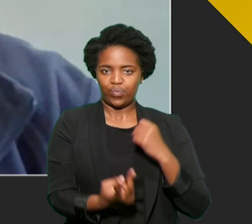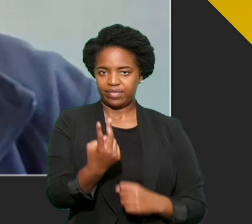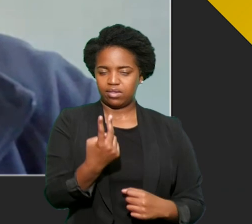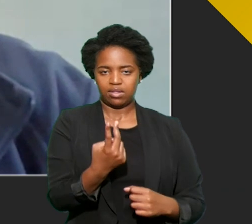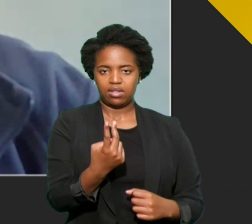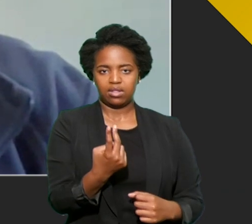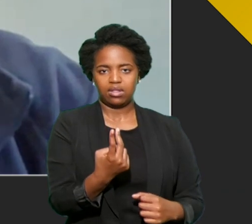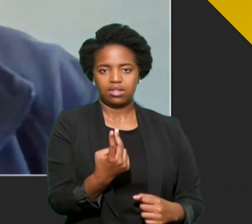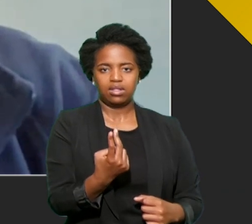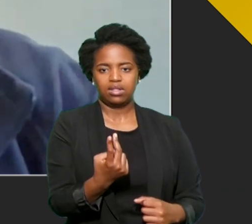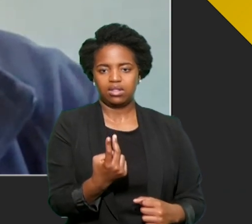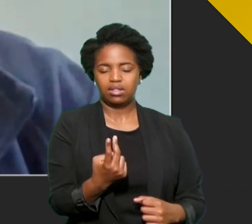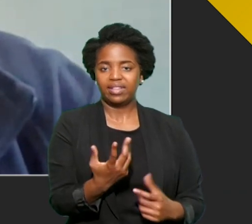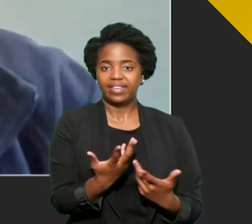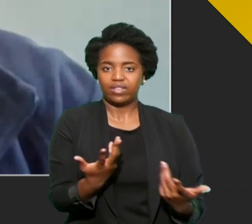of the